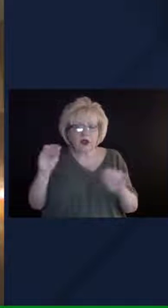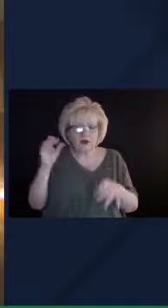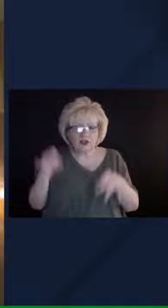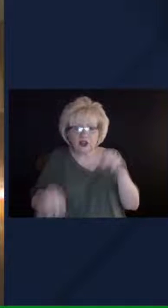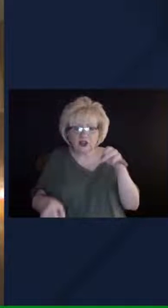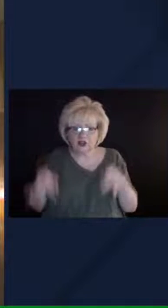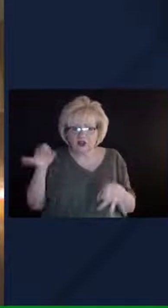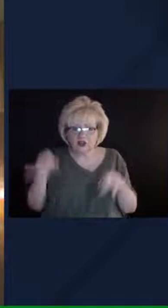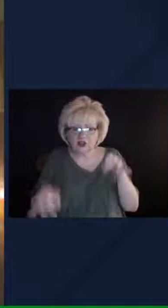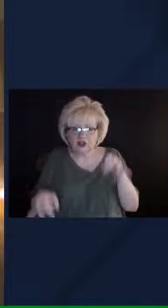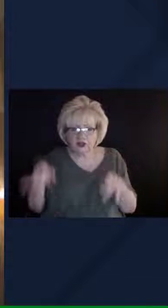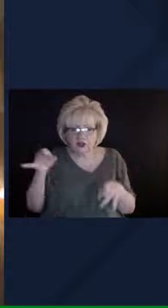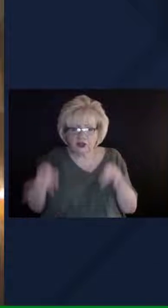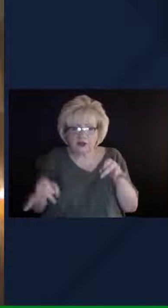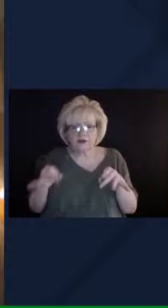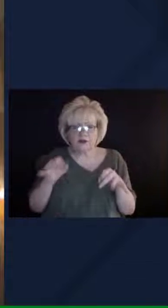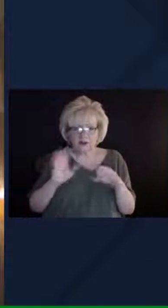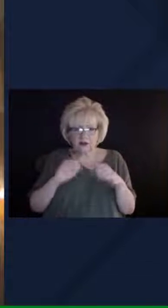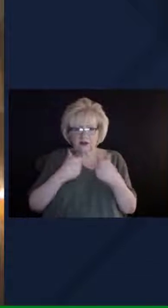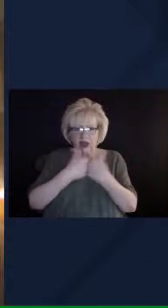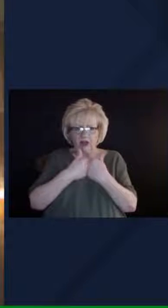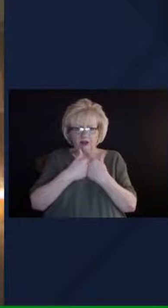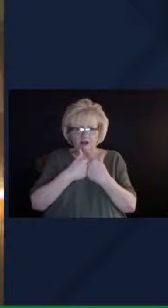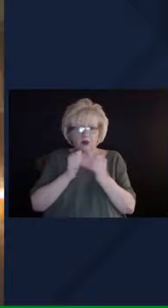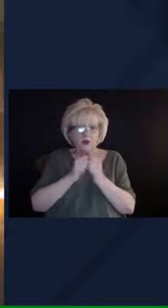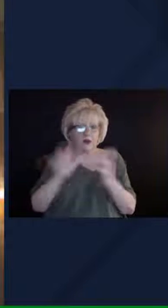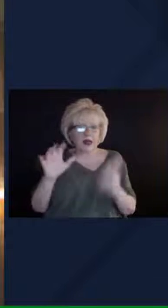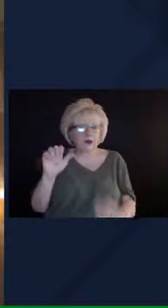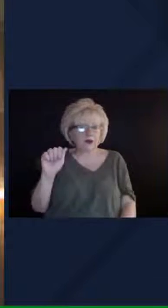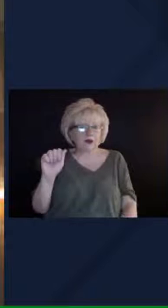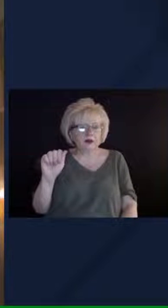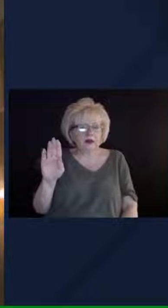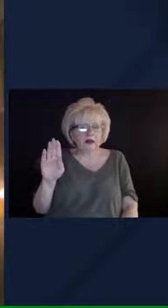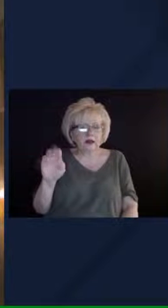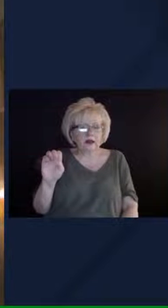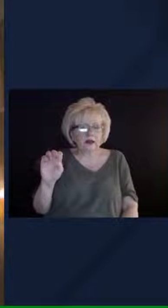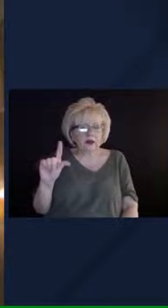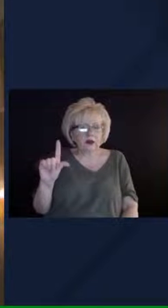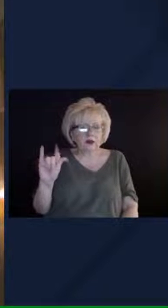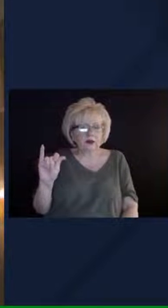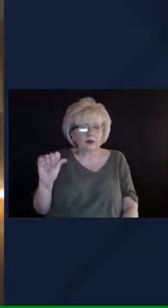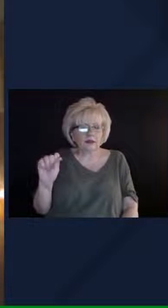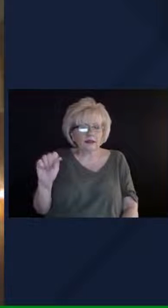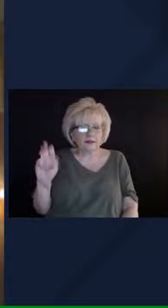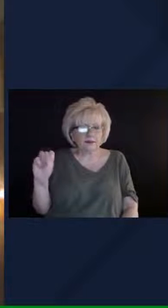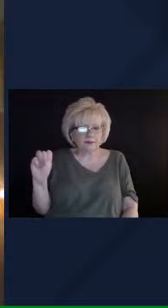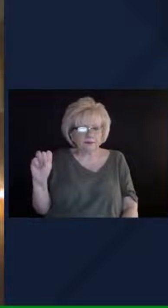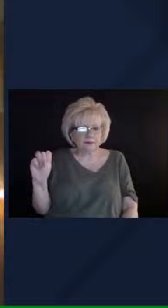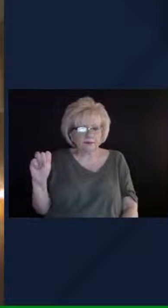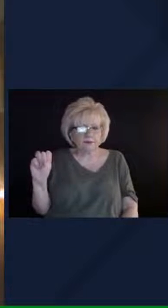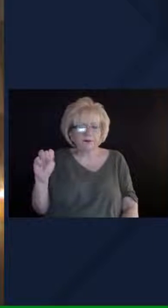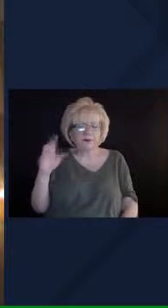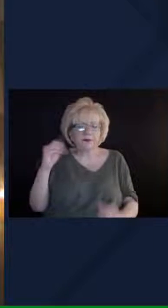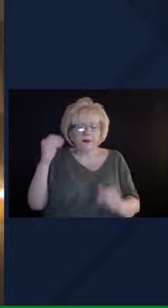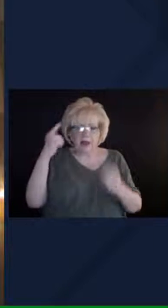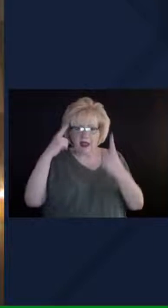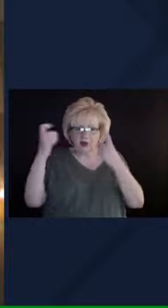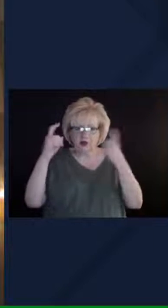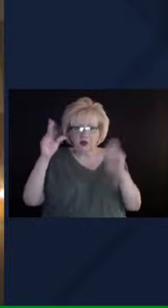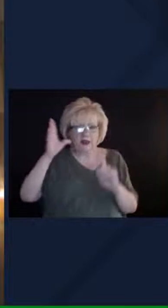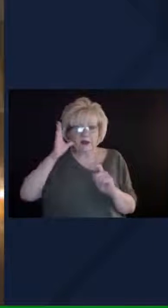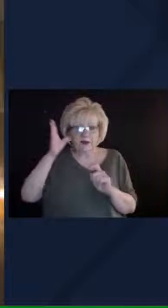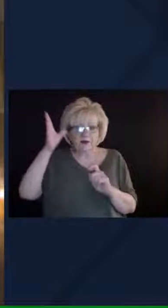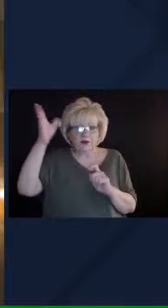People need to be able to challenge us without ableism. And we must be able to dream of futures that